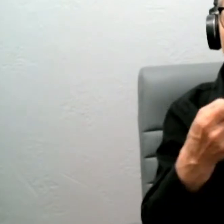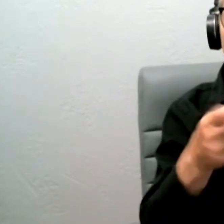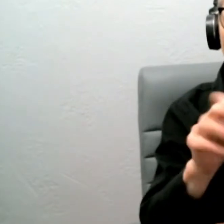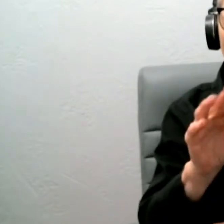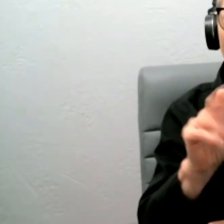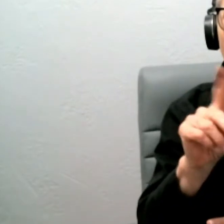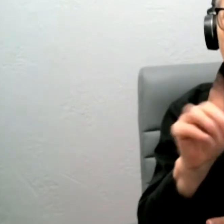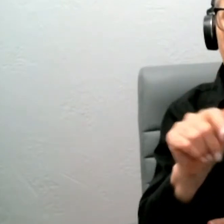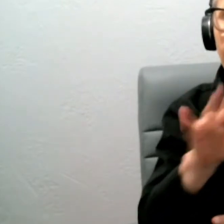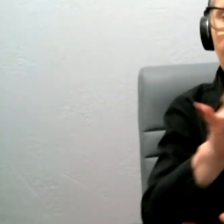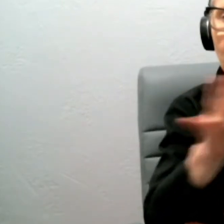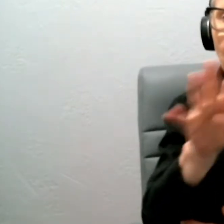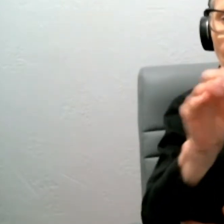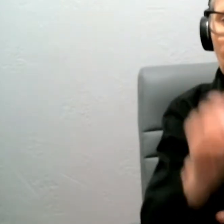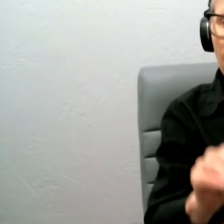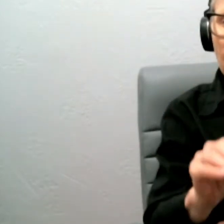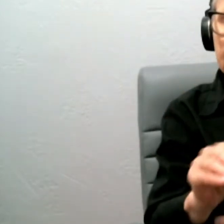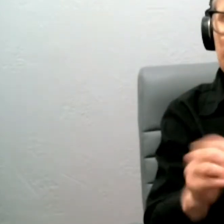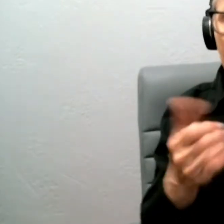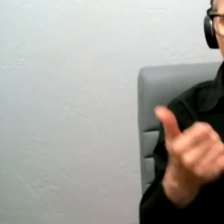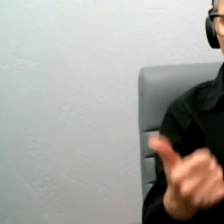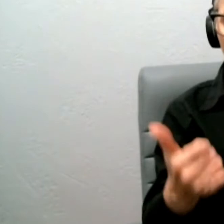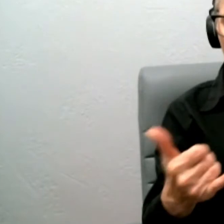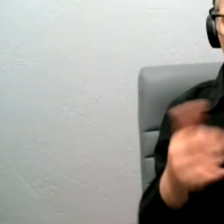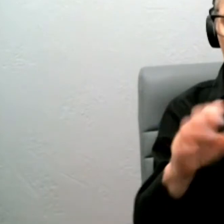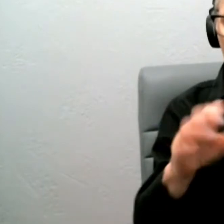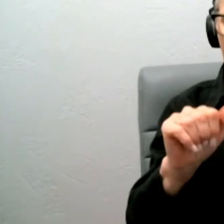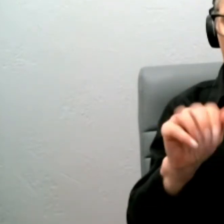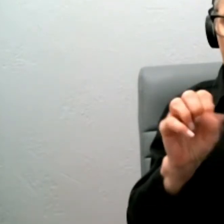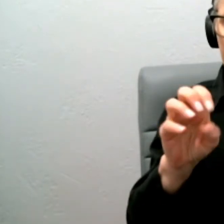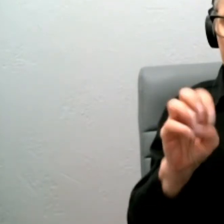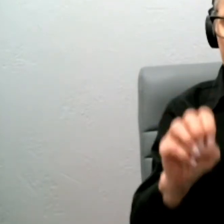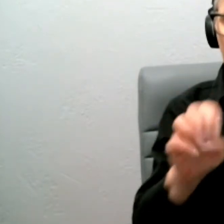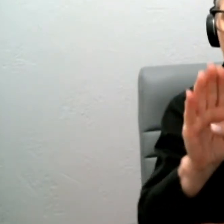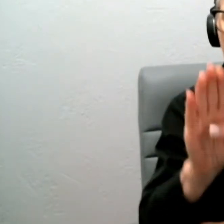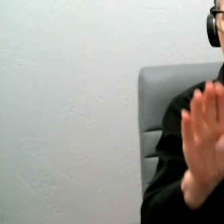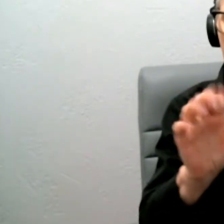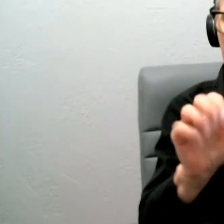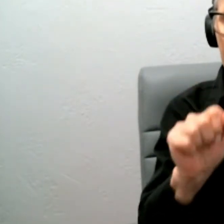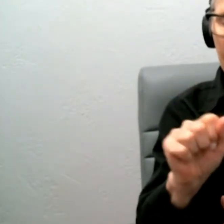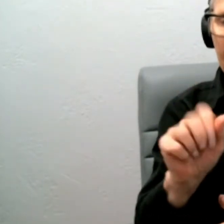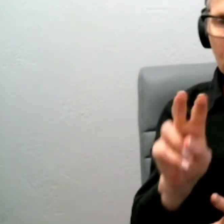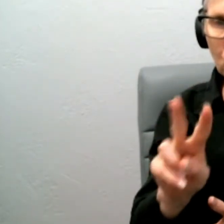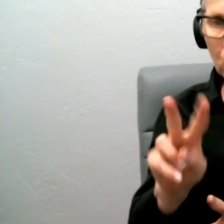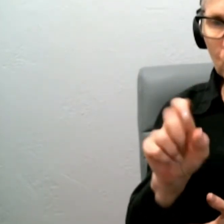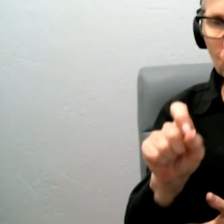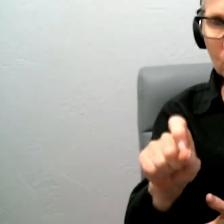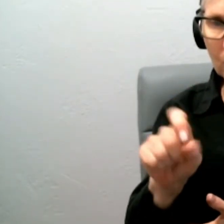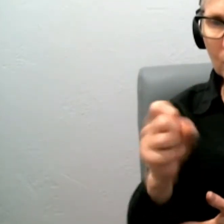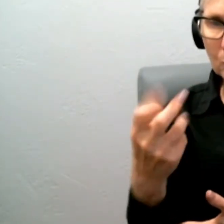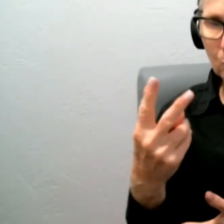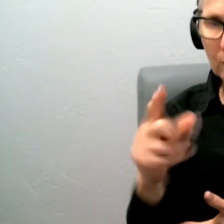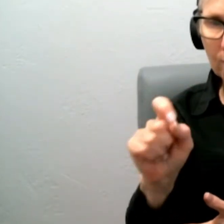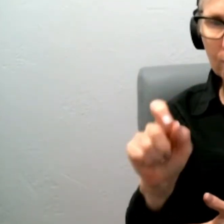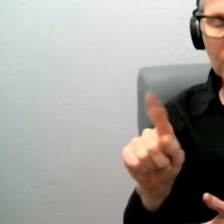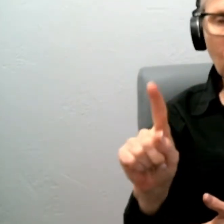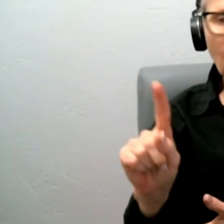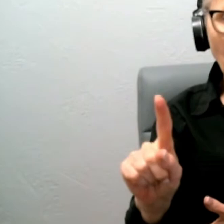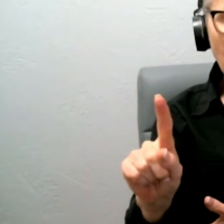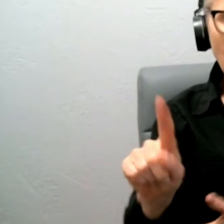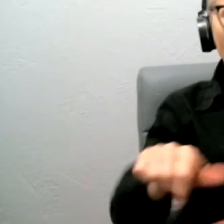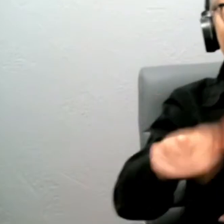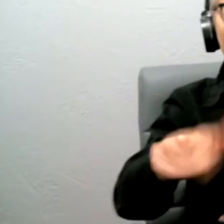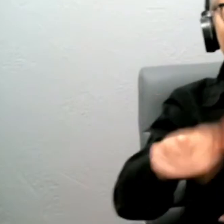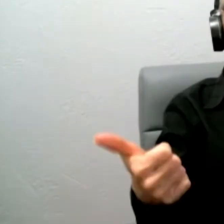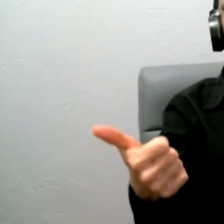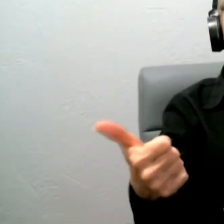say 40% of the current cases are BA2 12.1. What are the